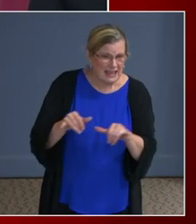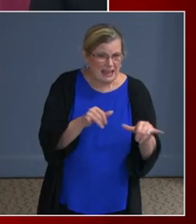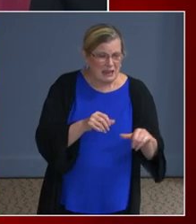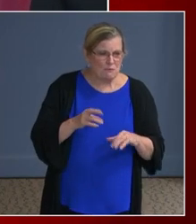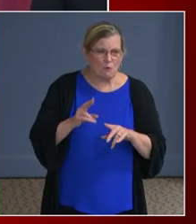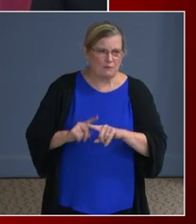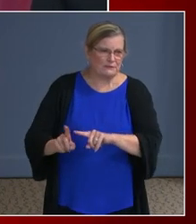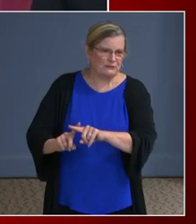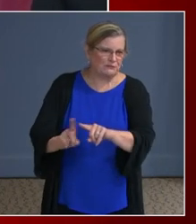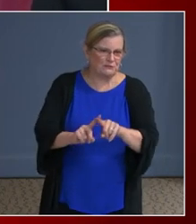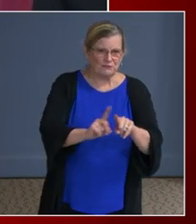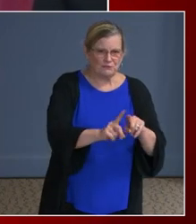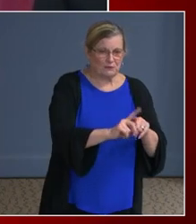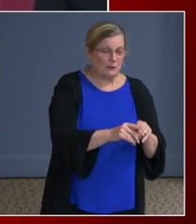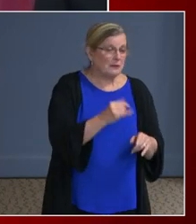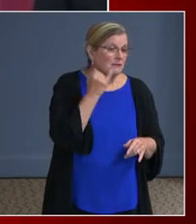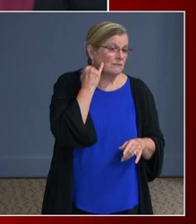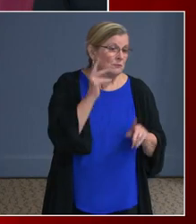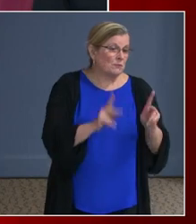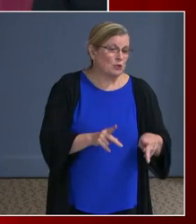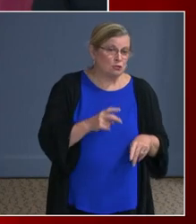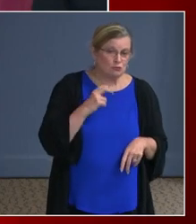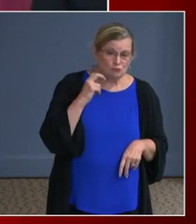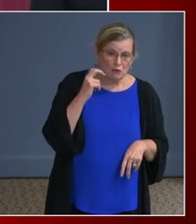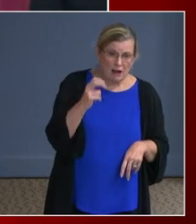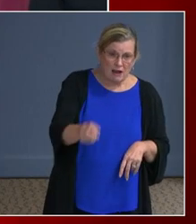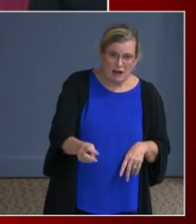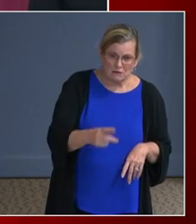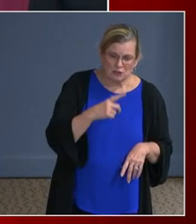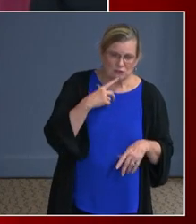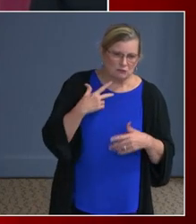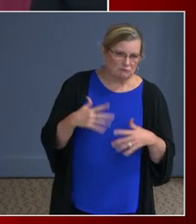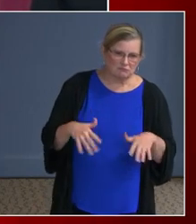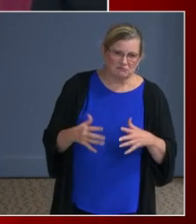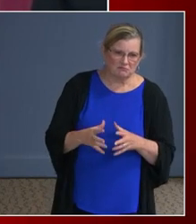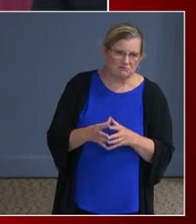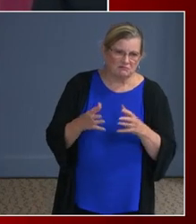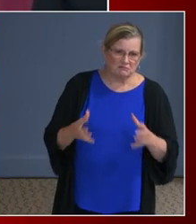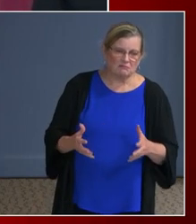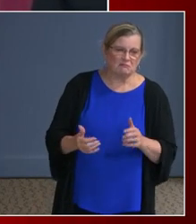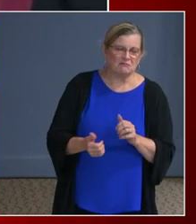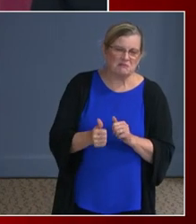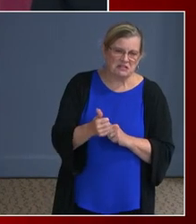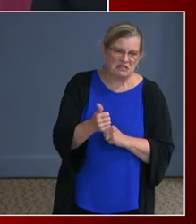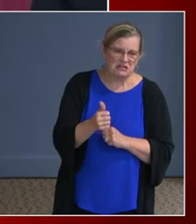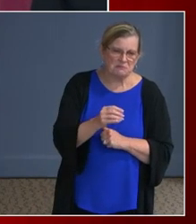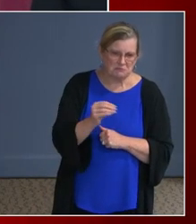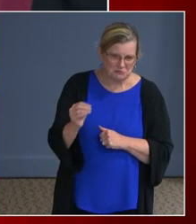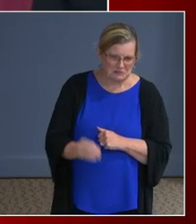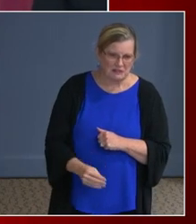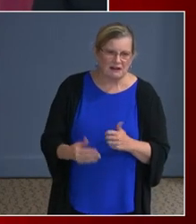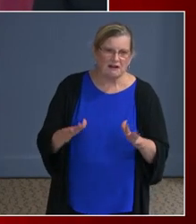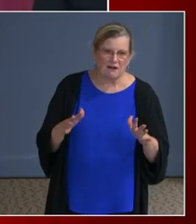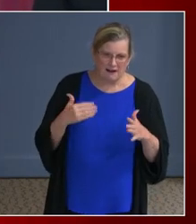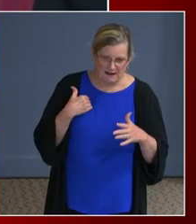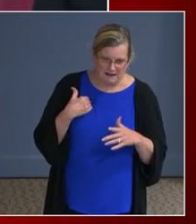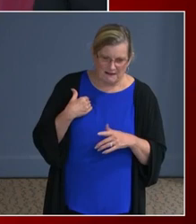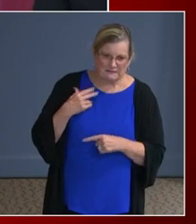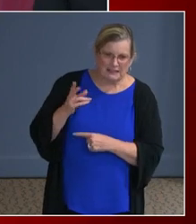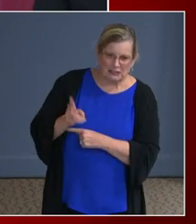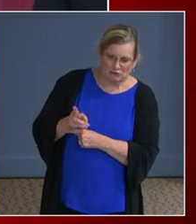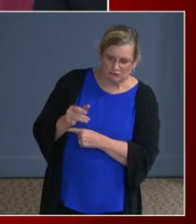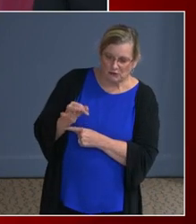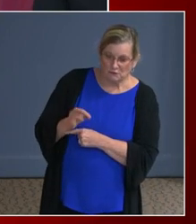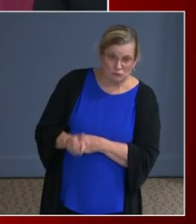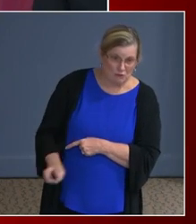that, a sizable proportion of like 10% of our cases are reporting that they had a history of travel within